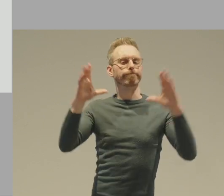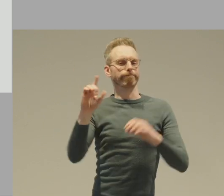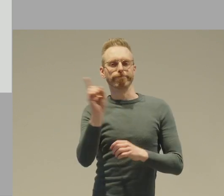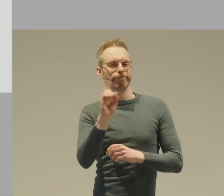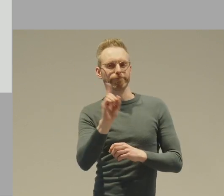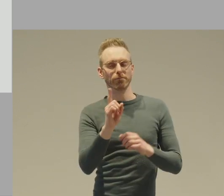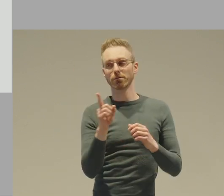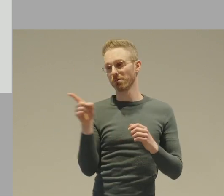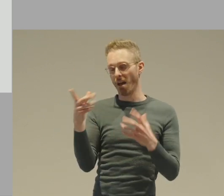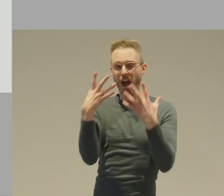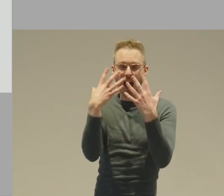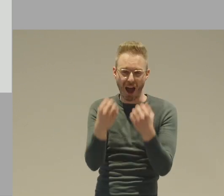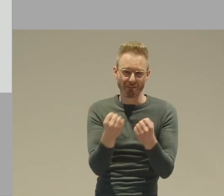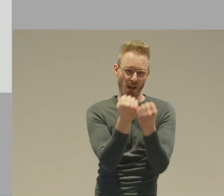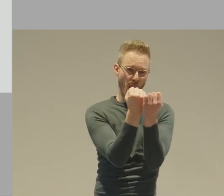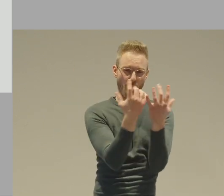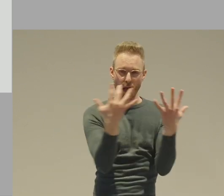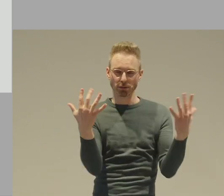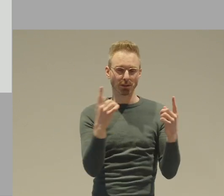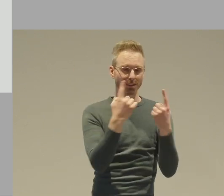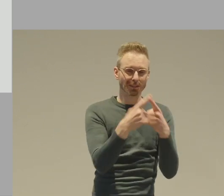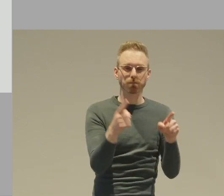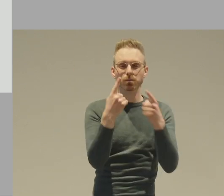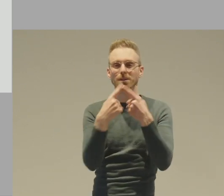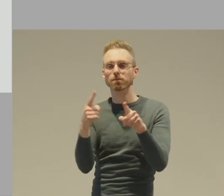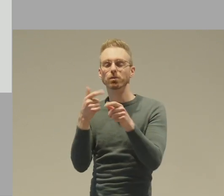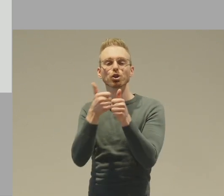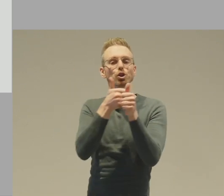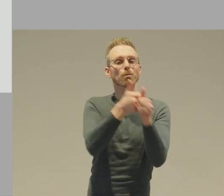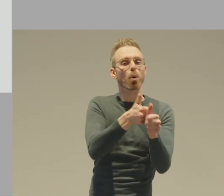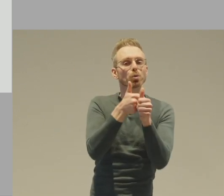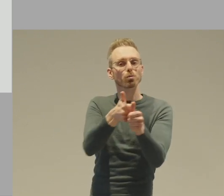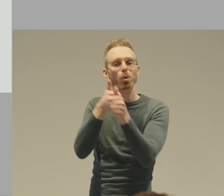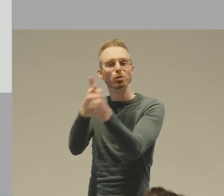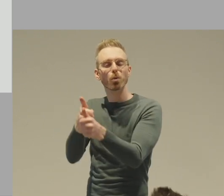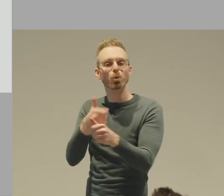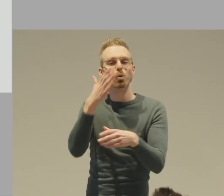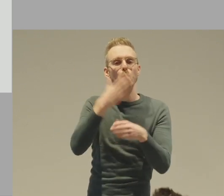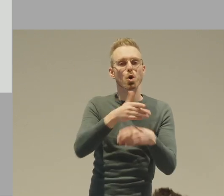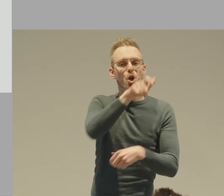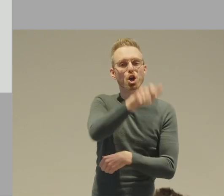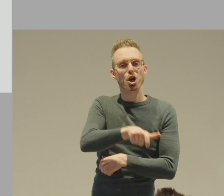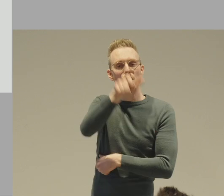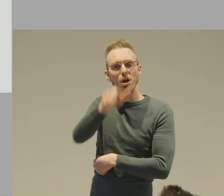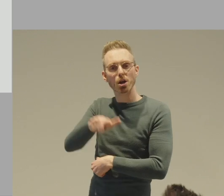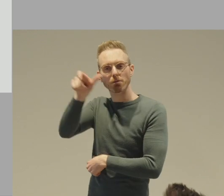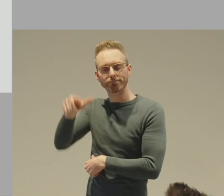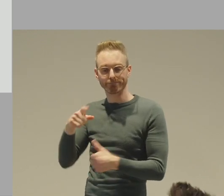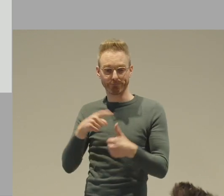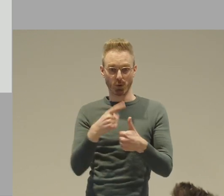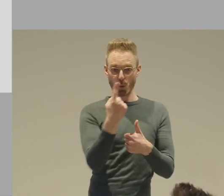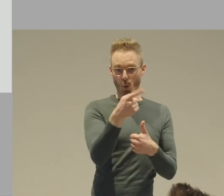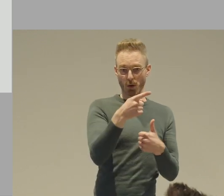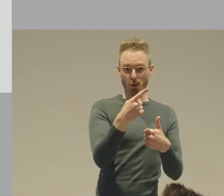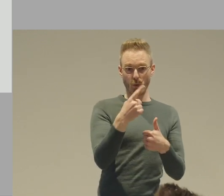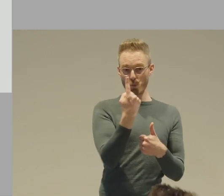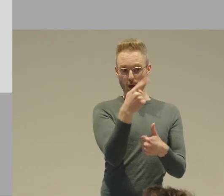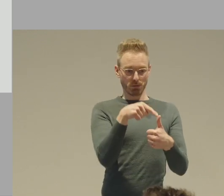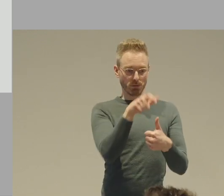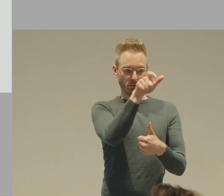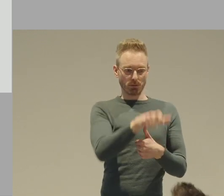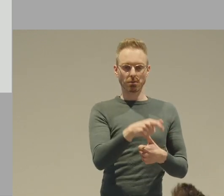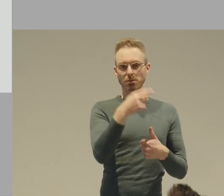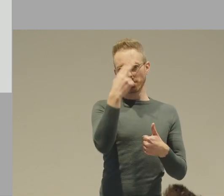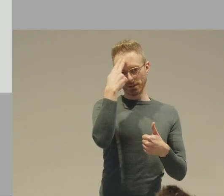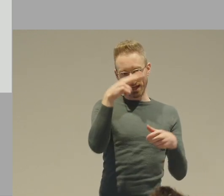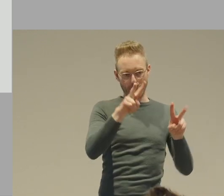the moment, and it's being pulled up more. One is what they call job enabling. It's gonna get a little bit wordy again, but this will